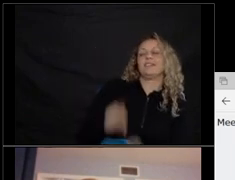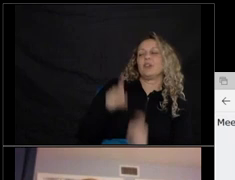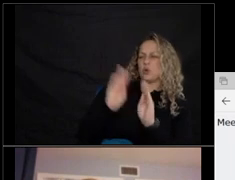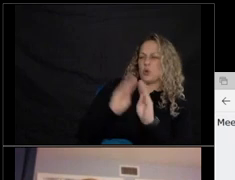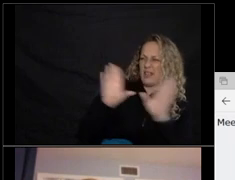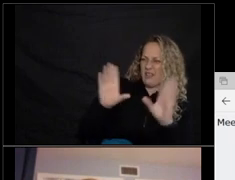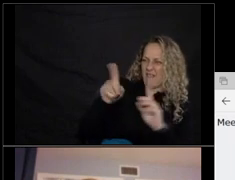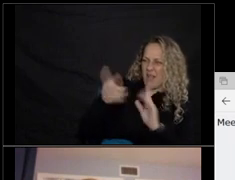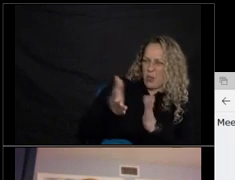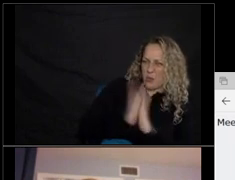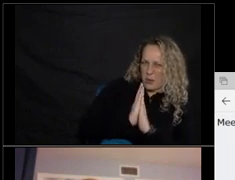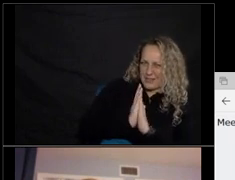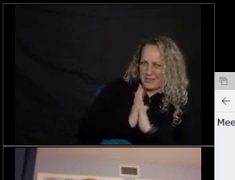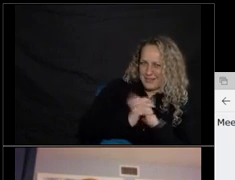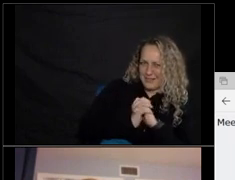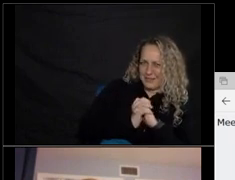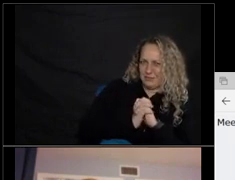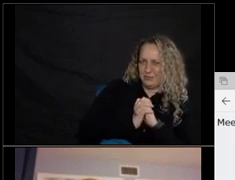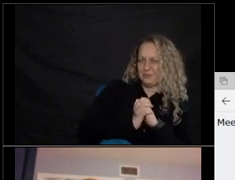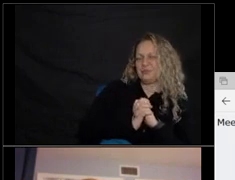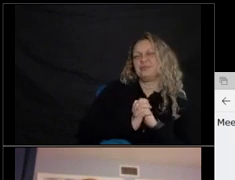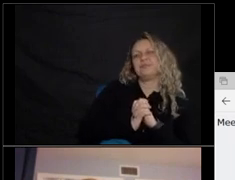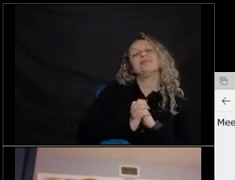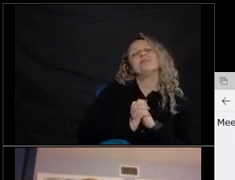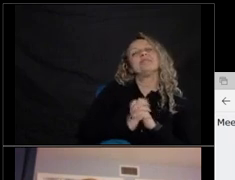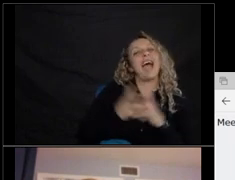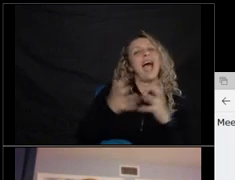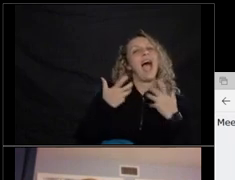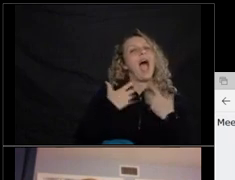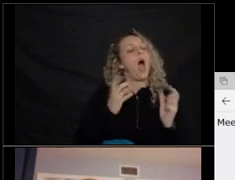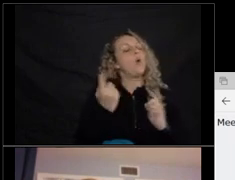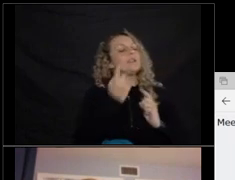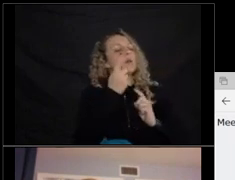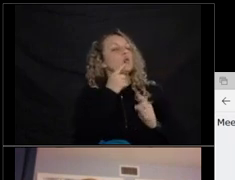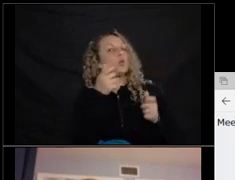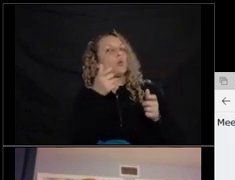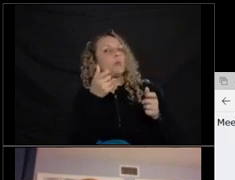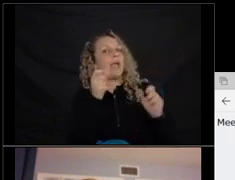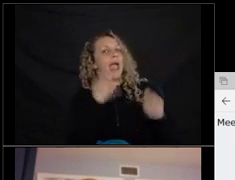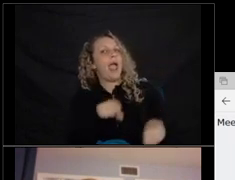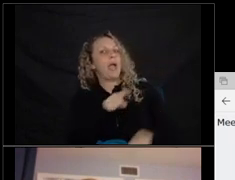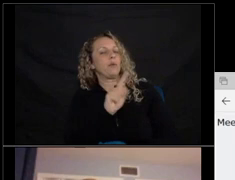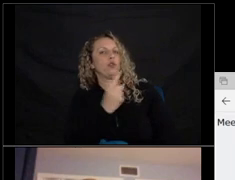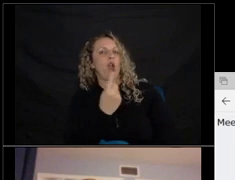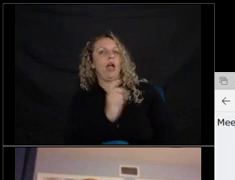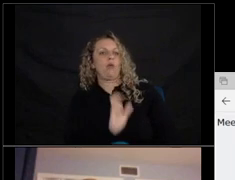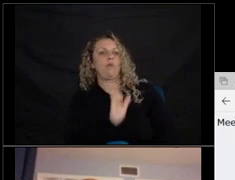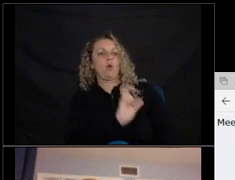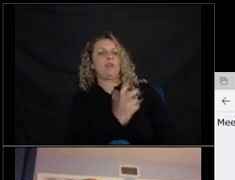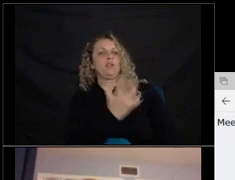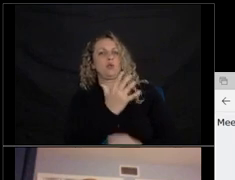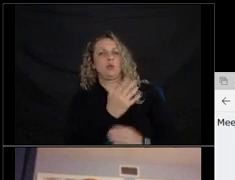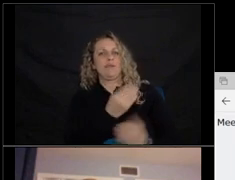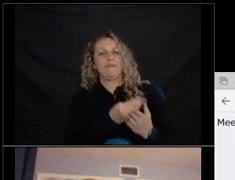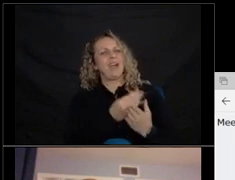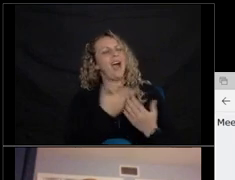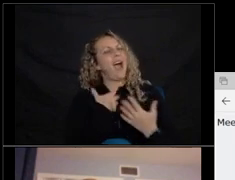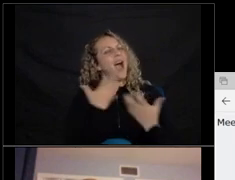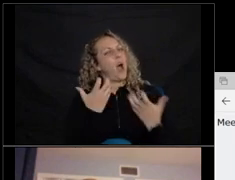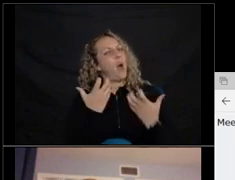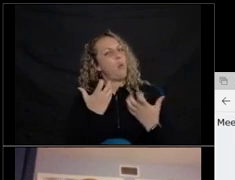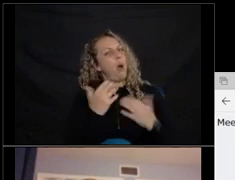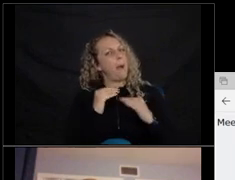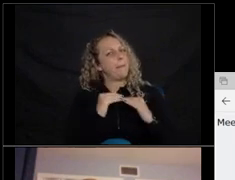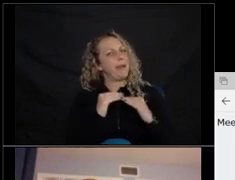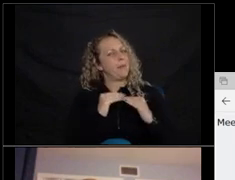on the request? So I don't want someone to be able to put a dollar into the Memorial Tree Fund, I want to have basically a